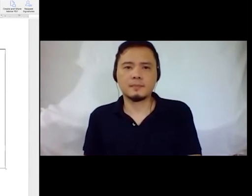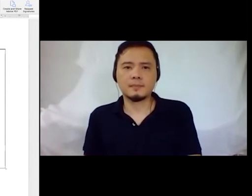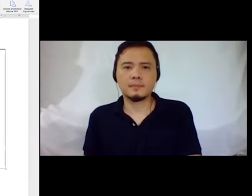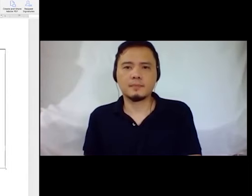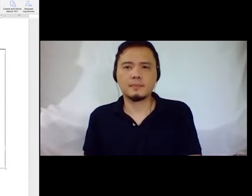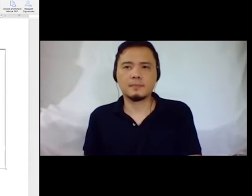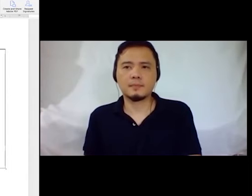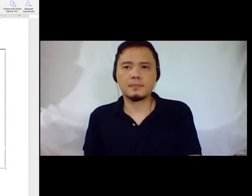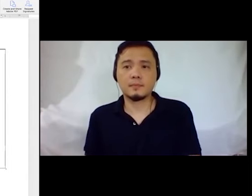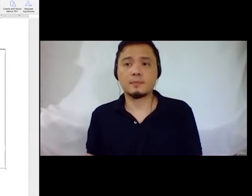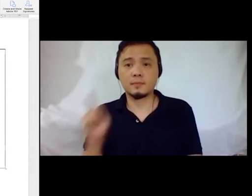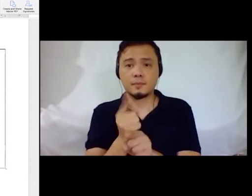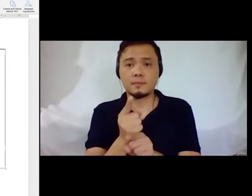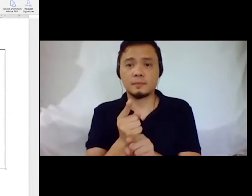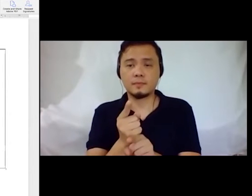Is that correct?